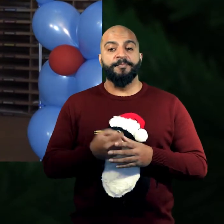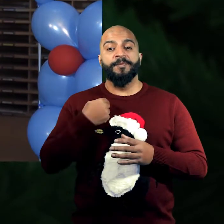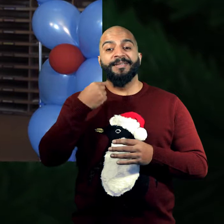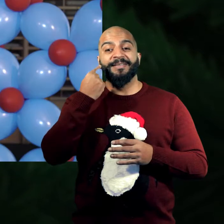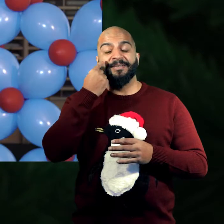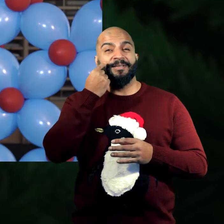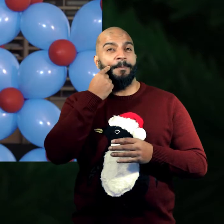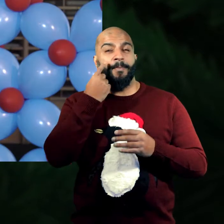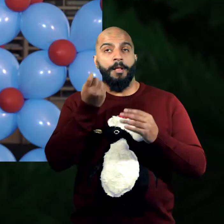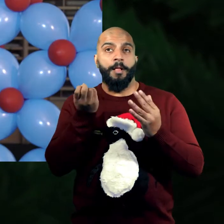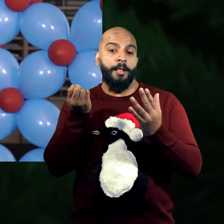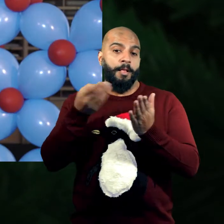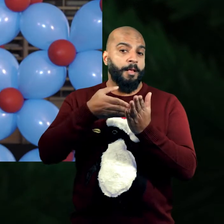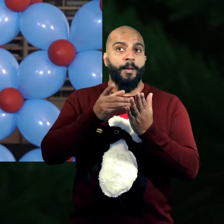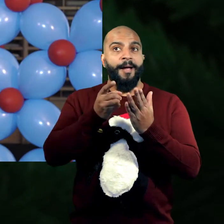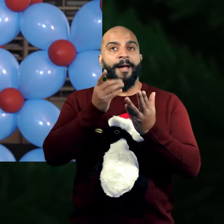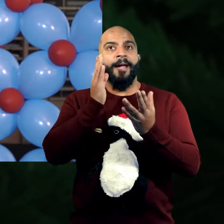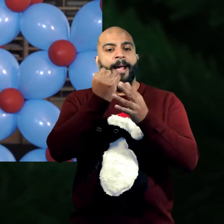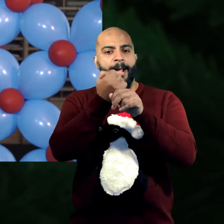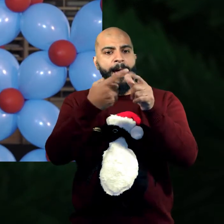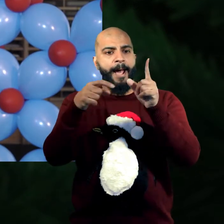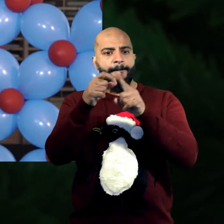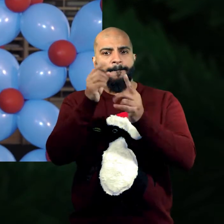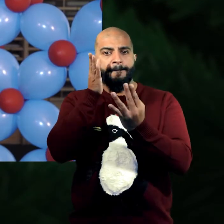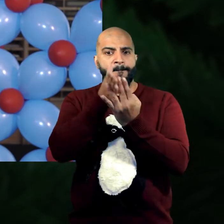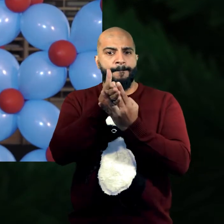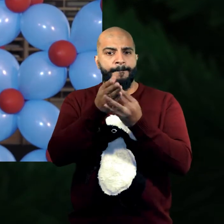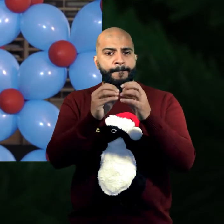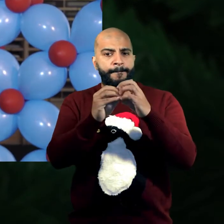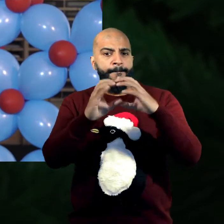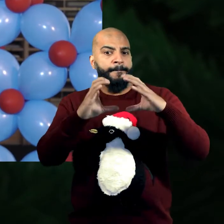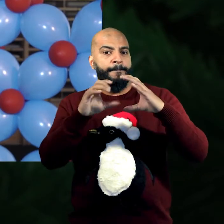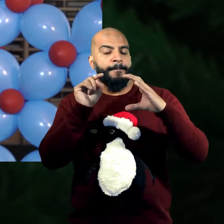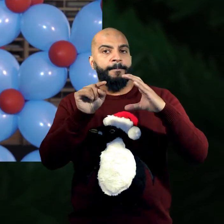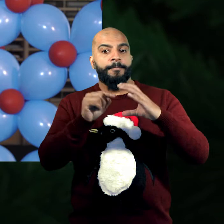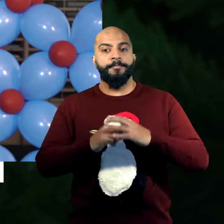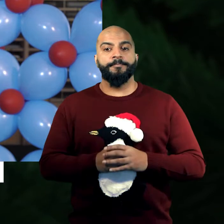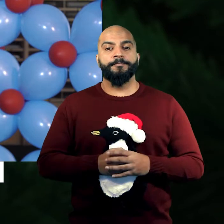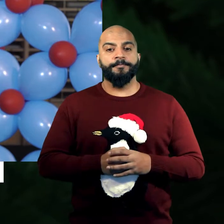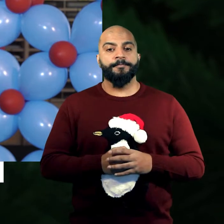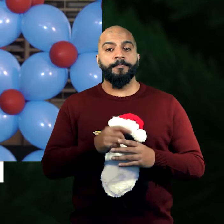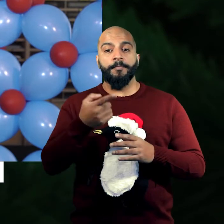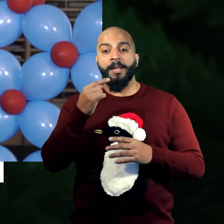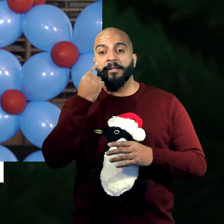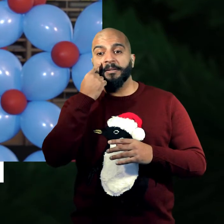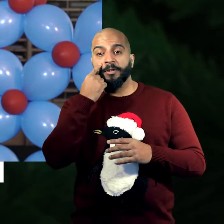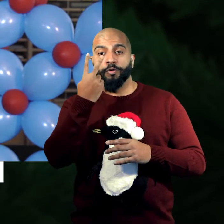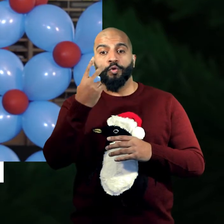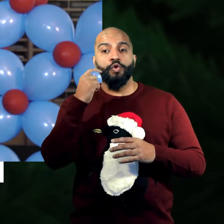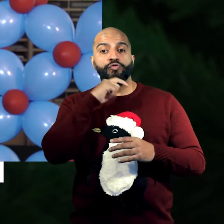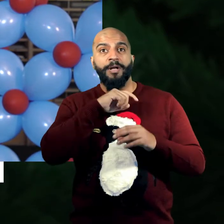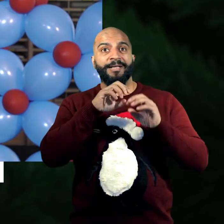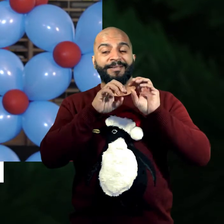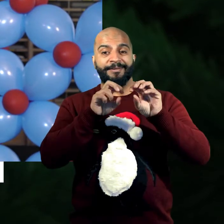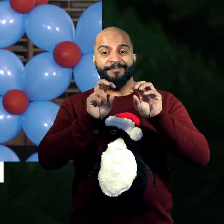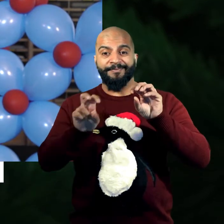it's simply creating a gap. In addition to altering the structure, you may have seen that now